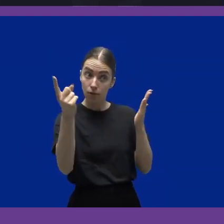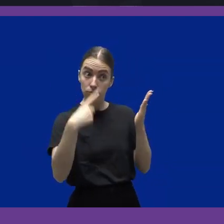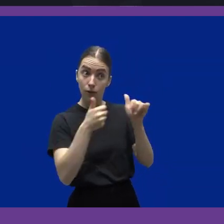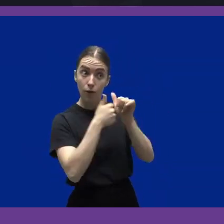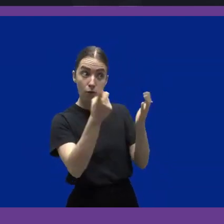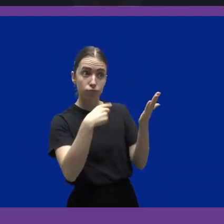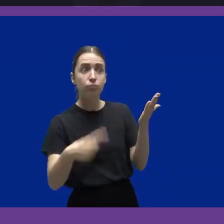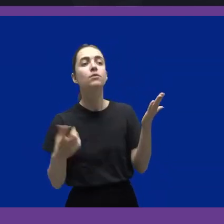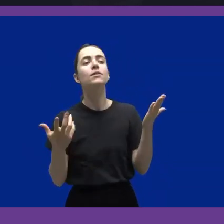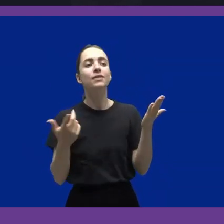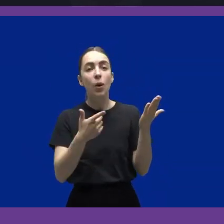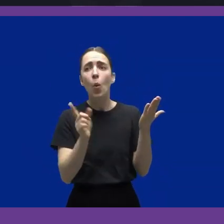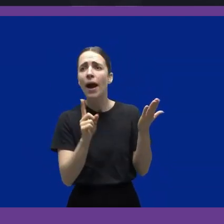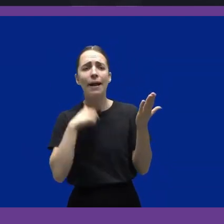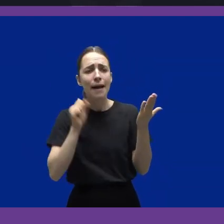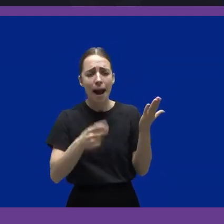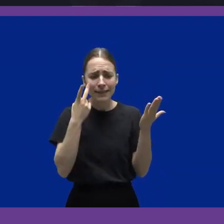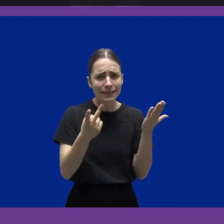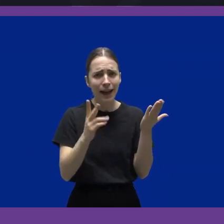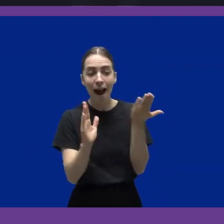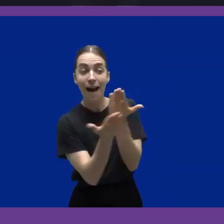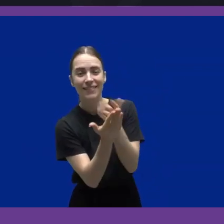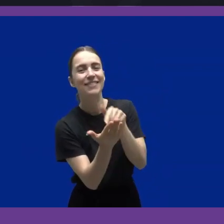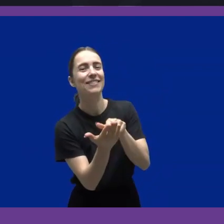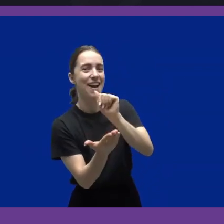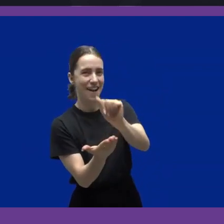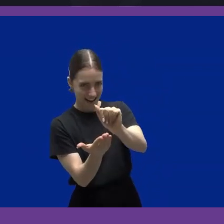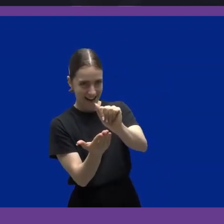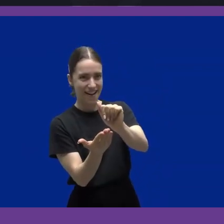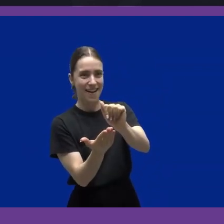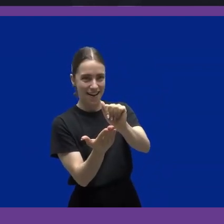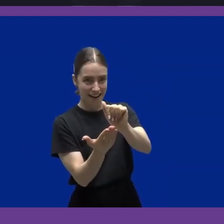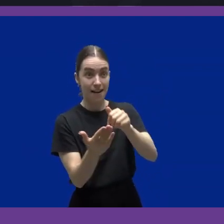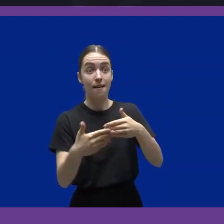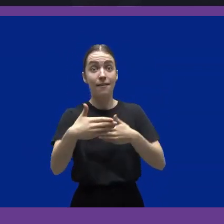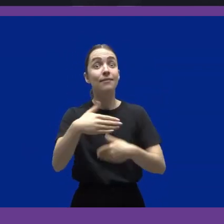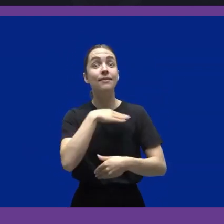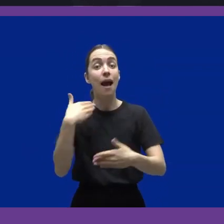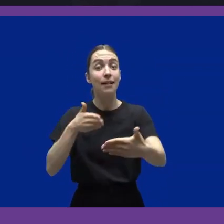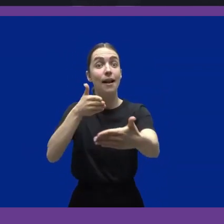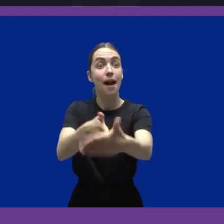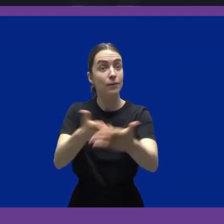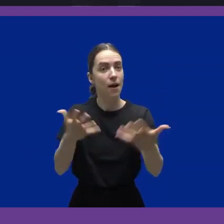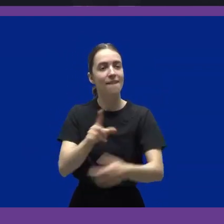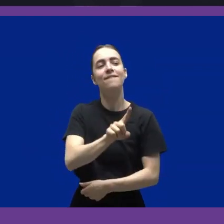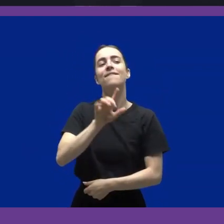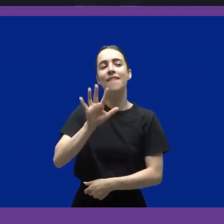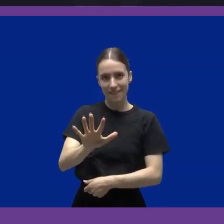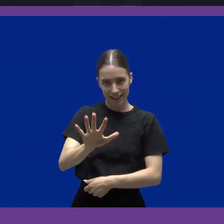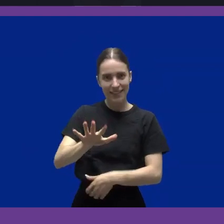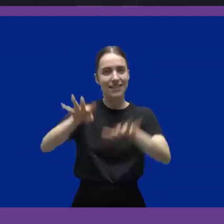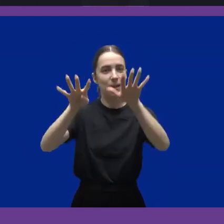September 2025. We are currently developing phase 1, which is up to after the